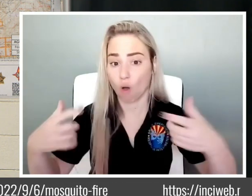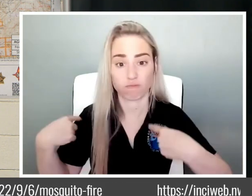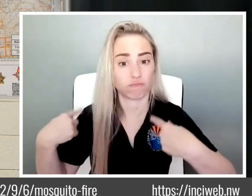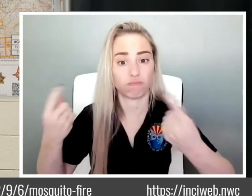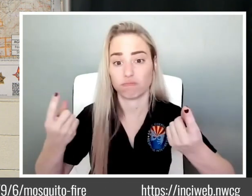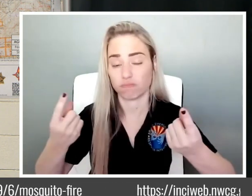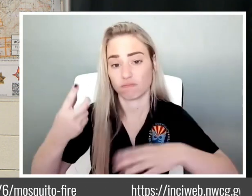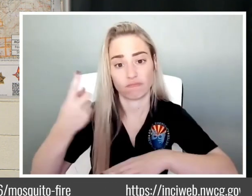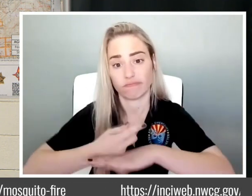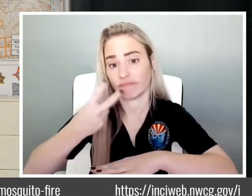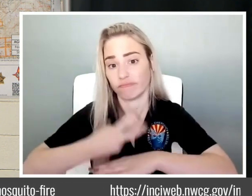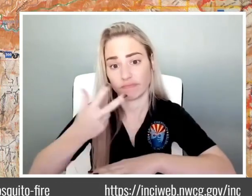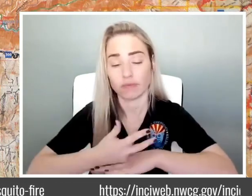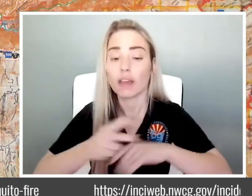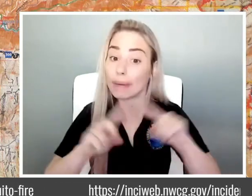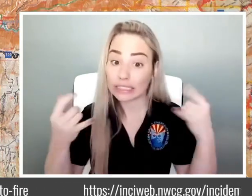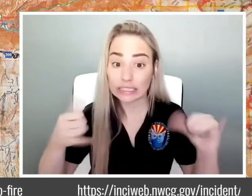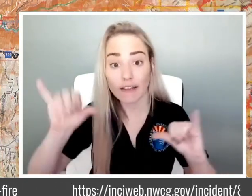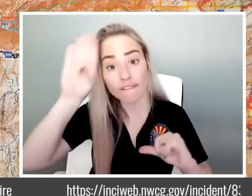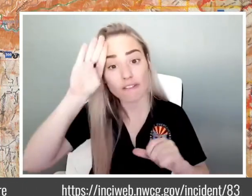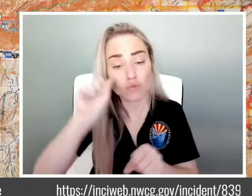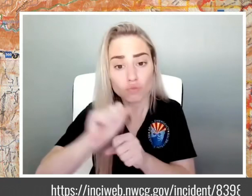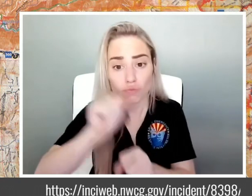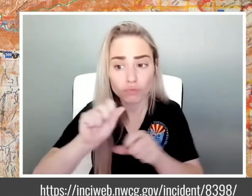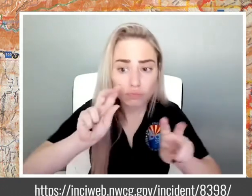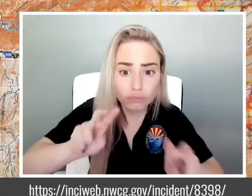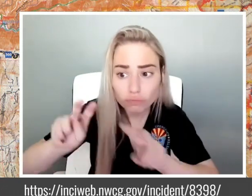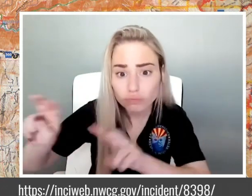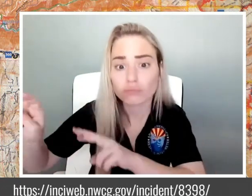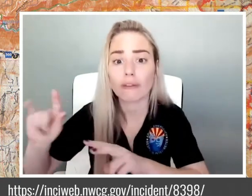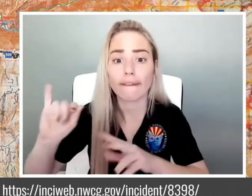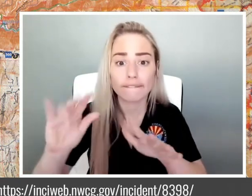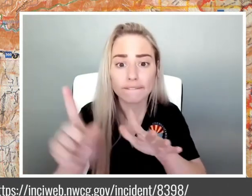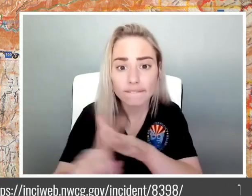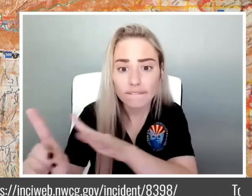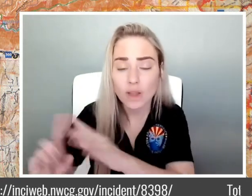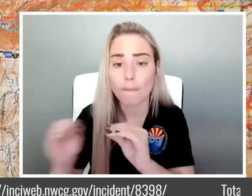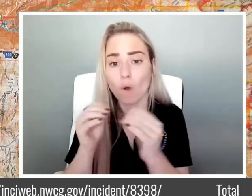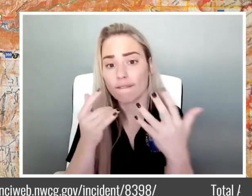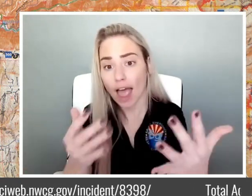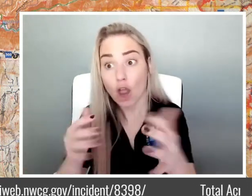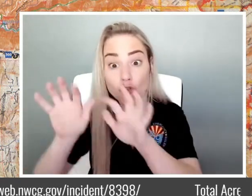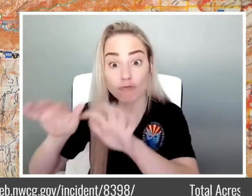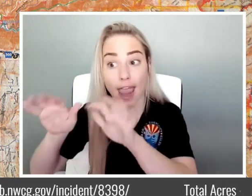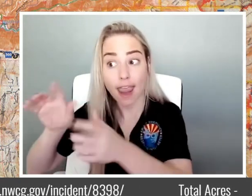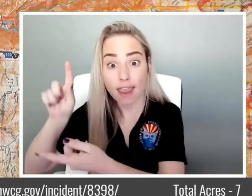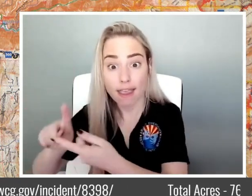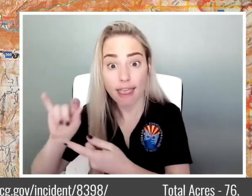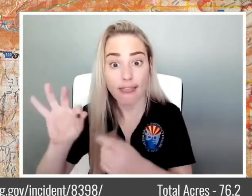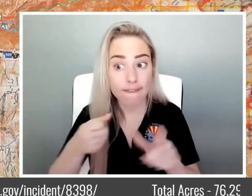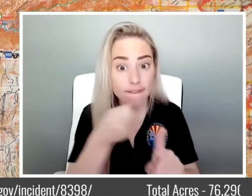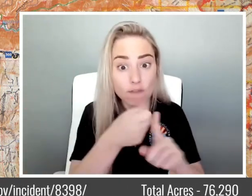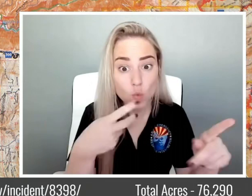there as hotspots pop up, as the rain starts to secede over the next 24 and 48 hours to make sure that we get in there quickly and get